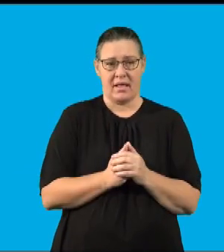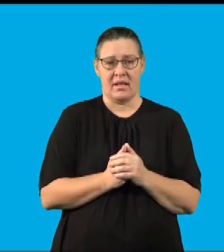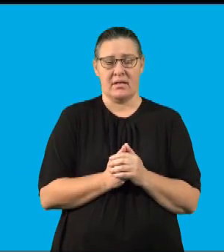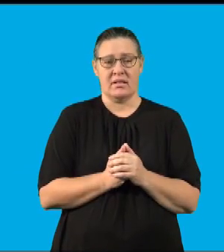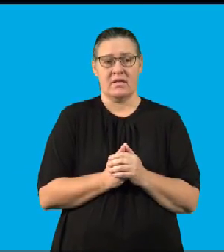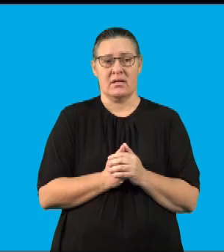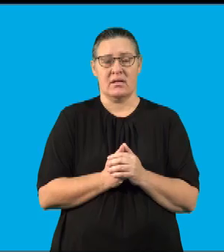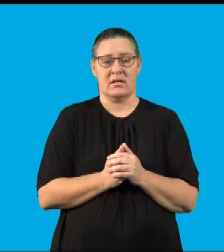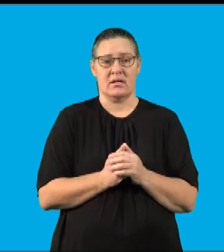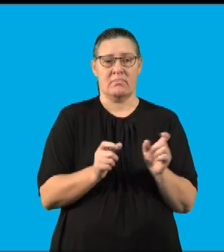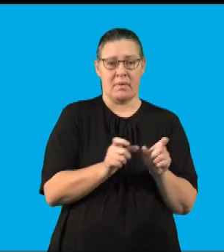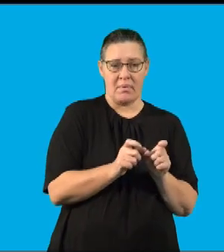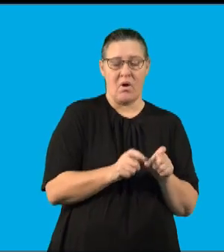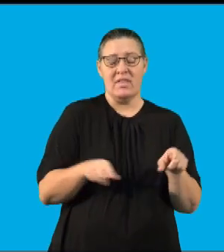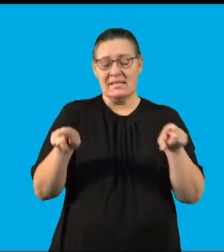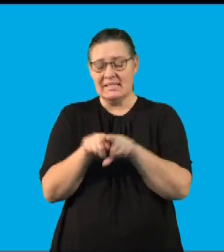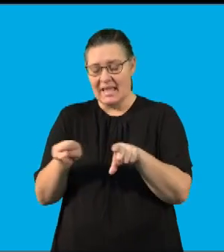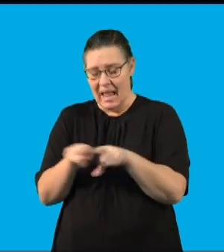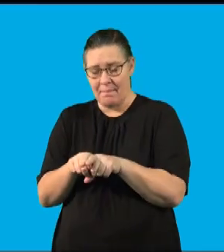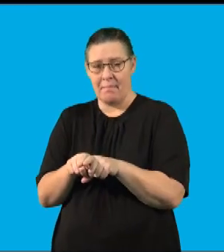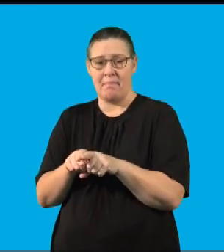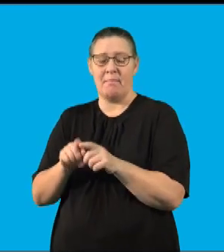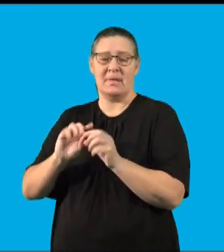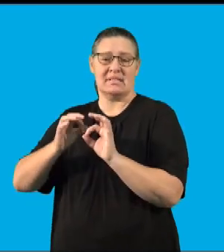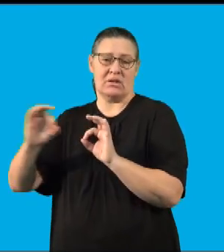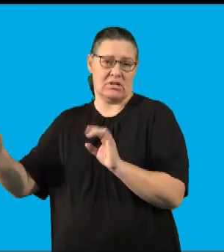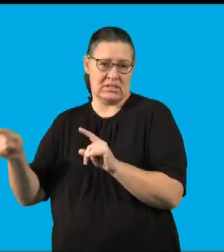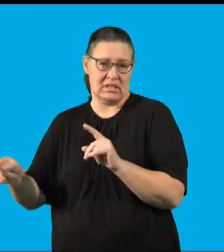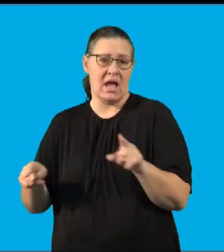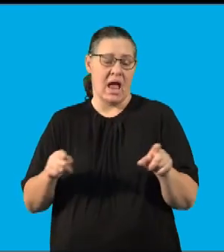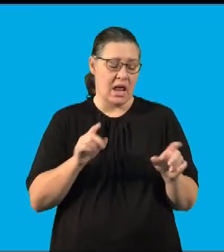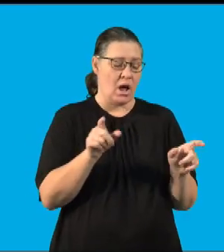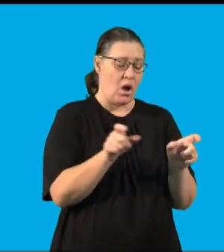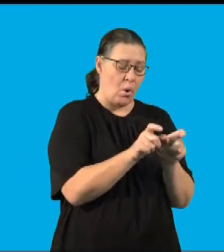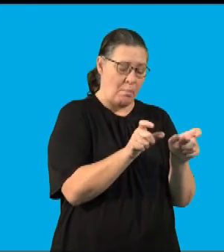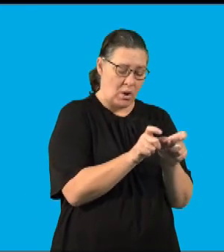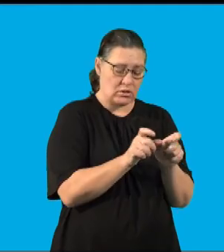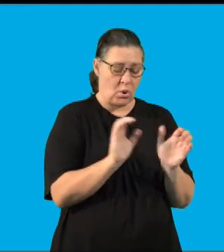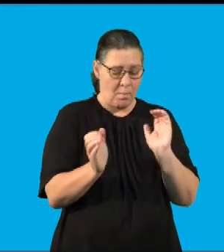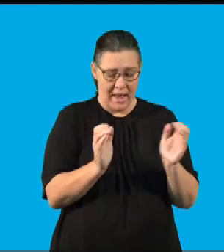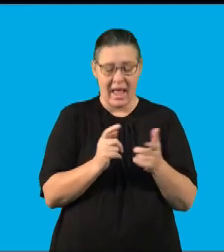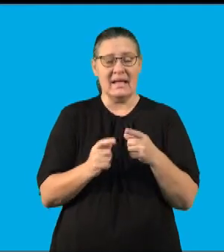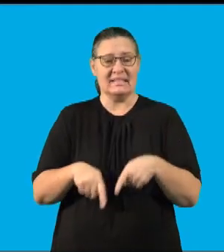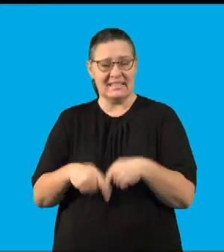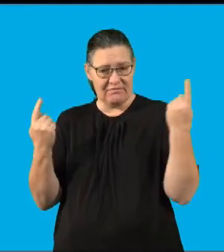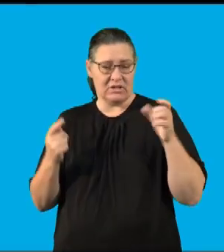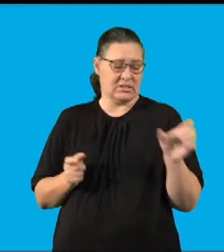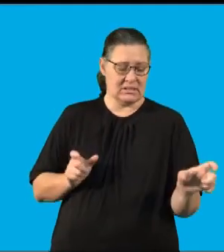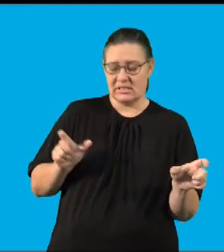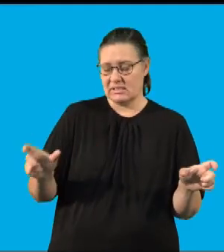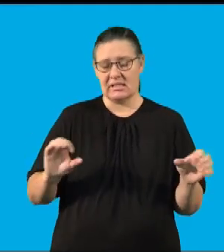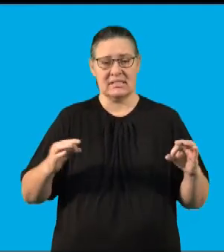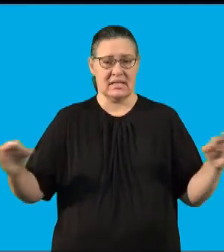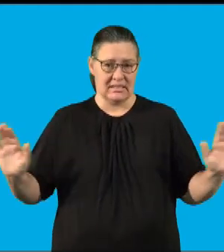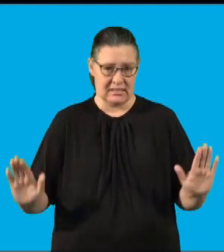compare the compounds that are of the same homologous series, and also to compare compounds that are from